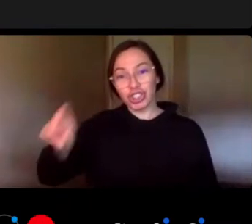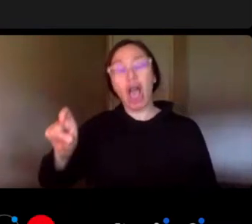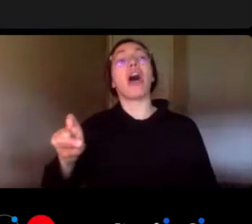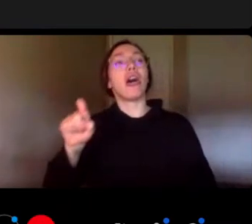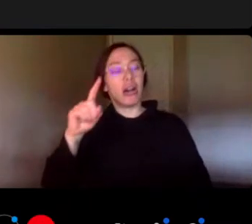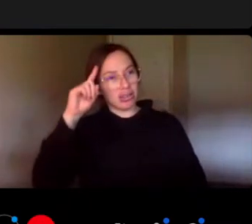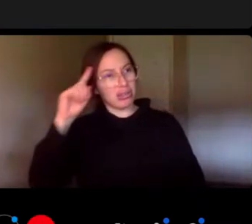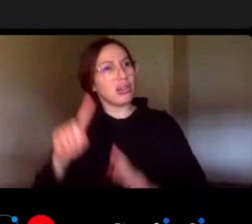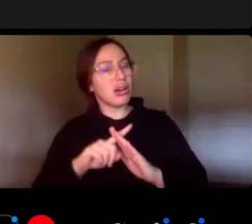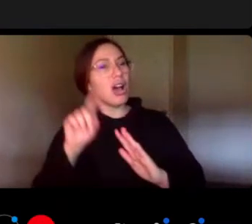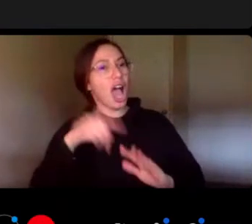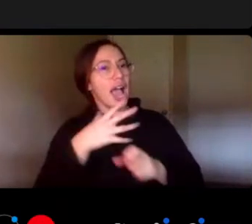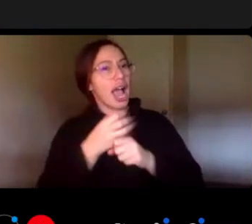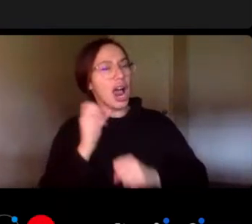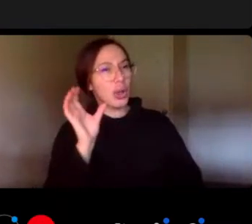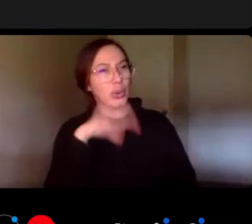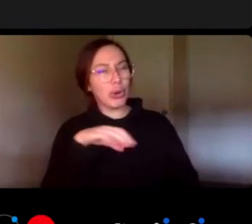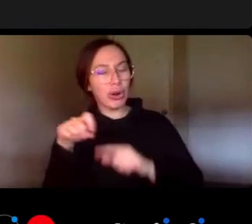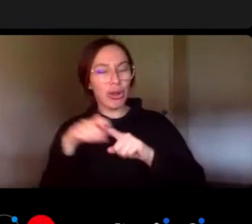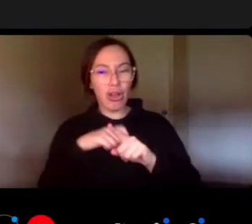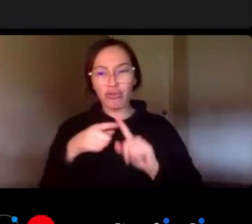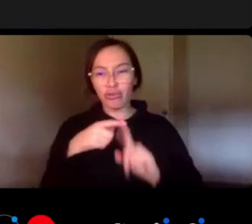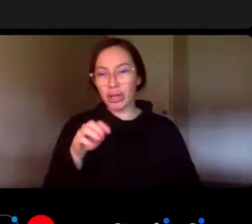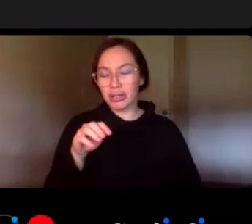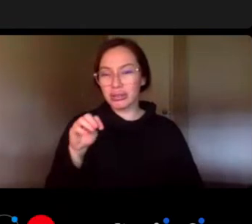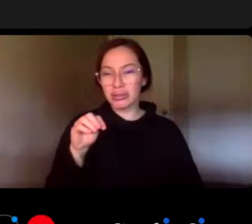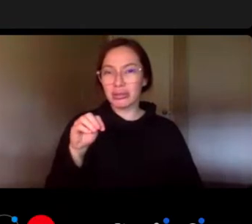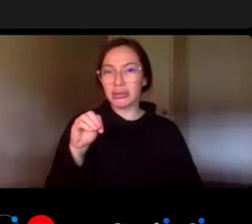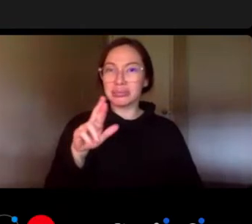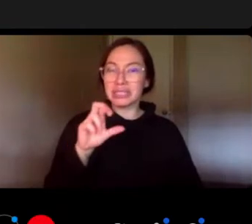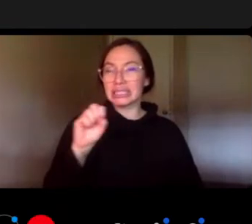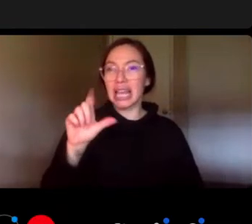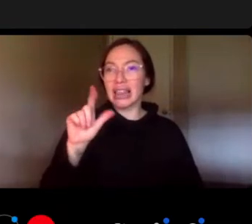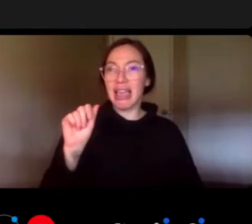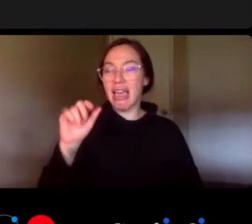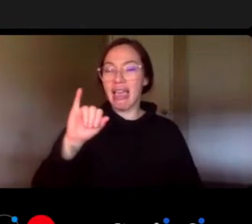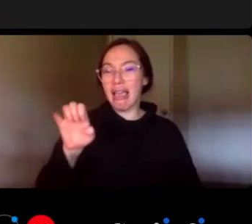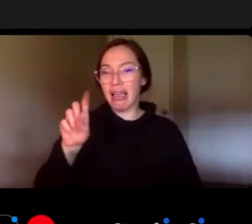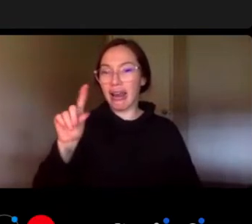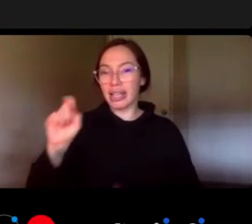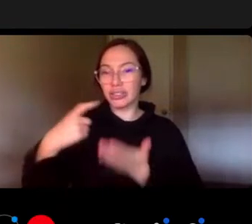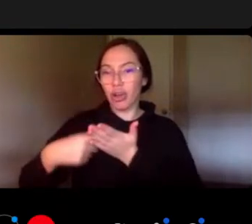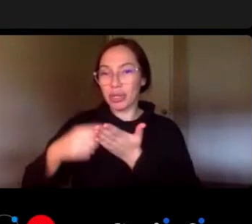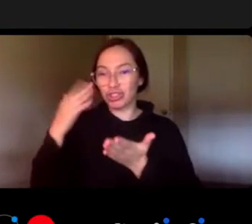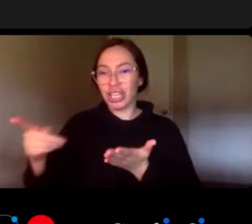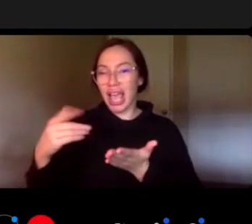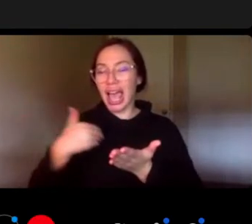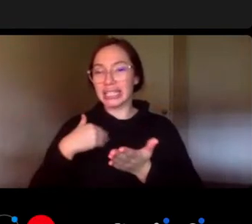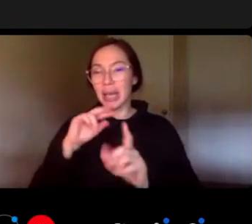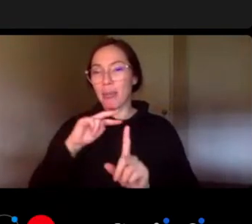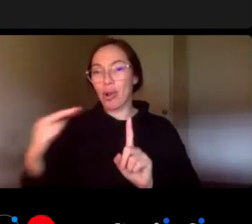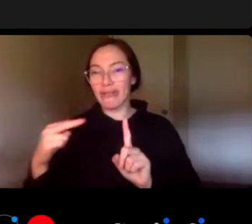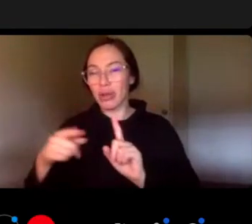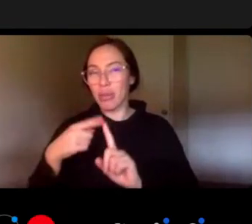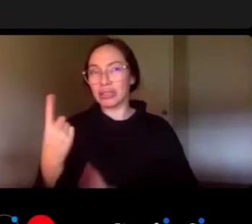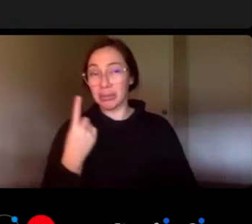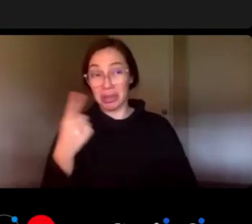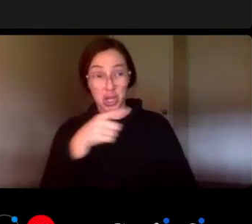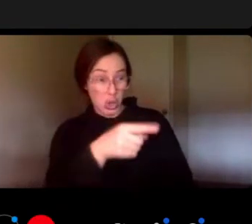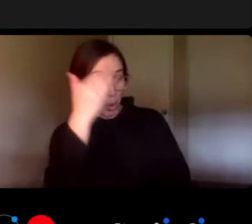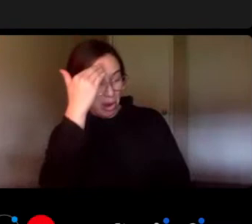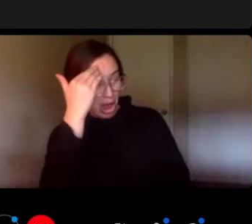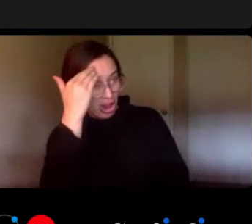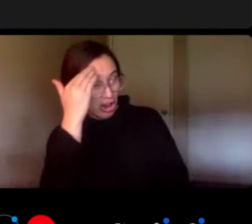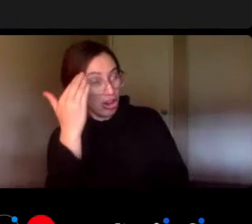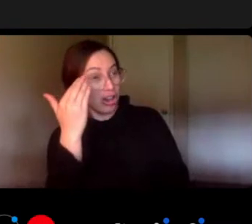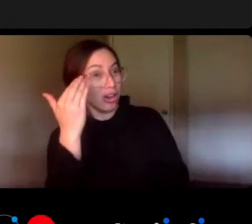got a weird call from, you know, Mrs. Thoring Ojeda, we need to talk about, because she has a point of view about something. And are you aware